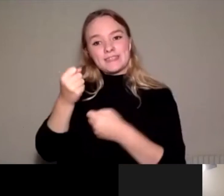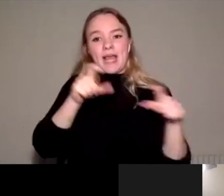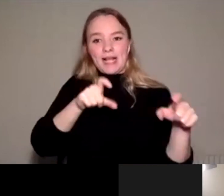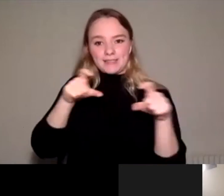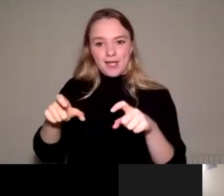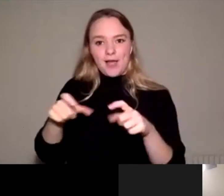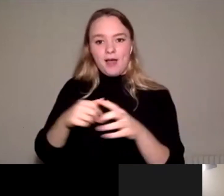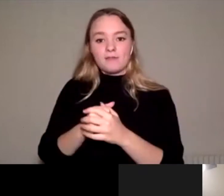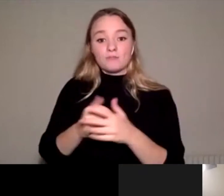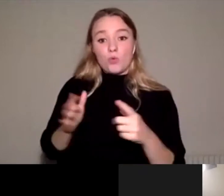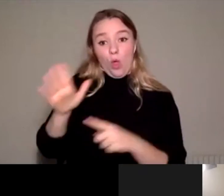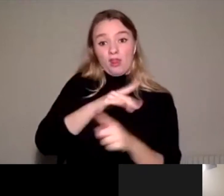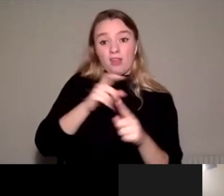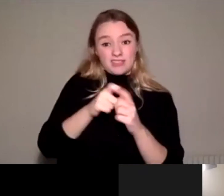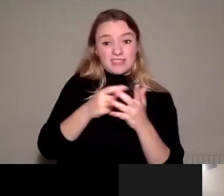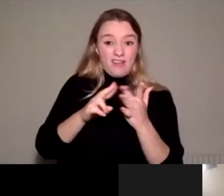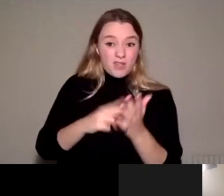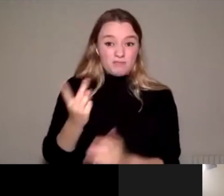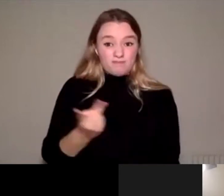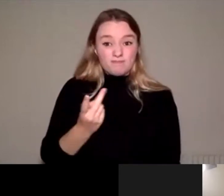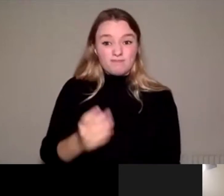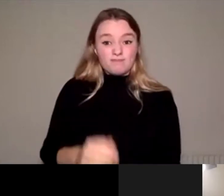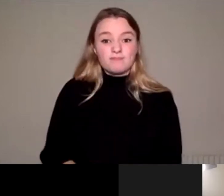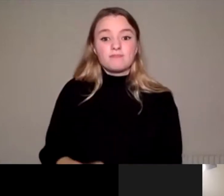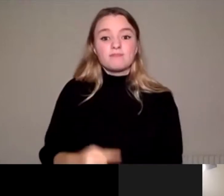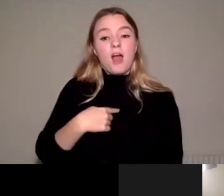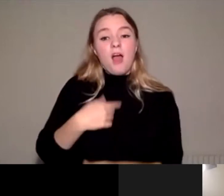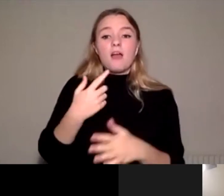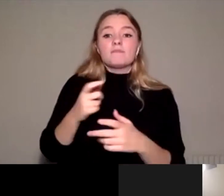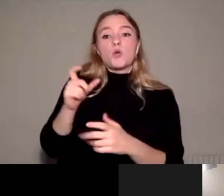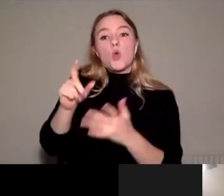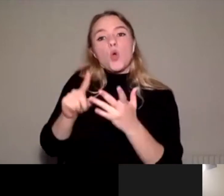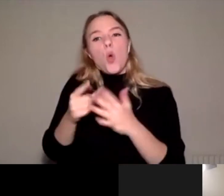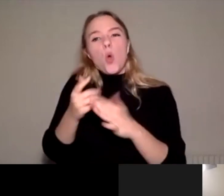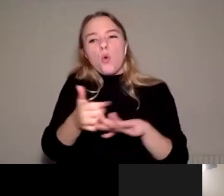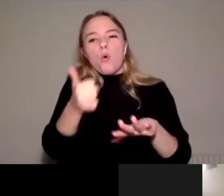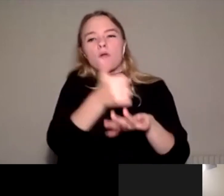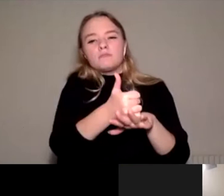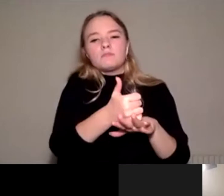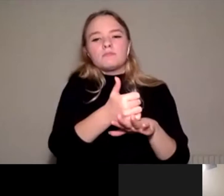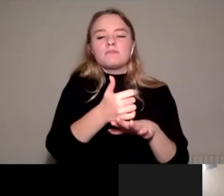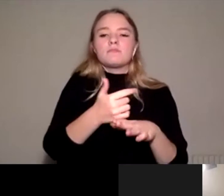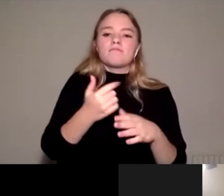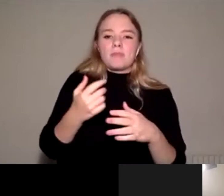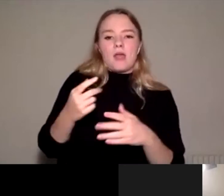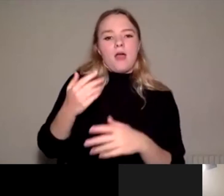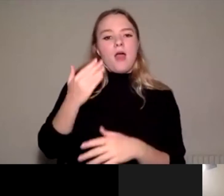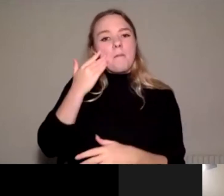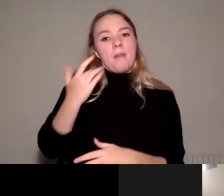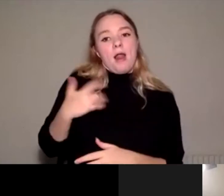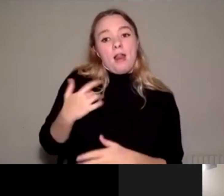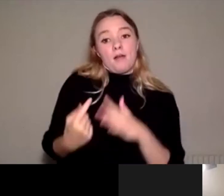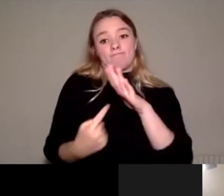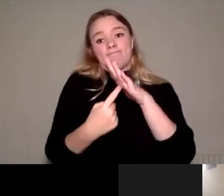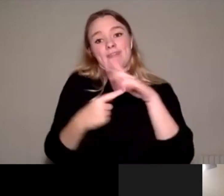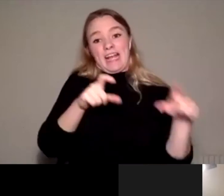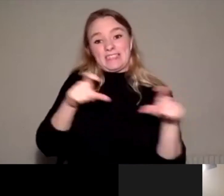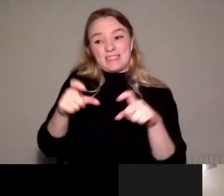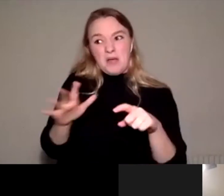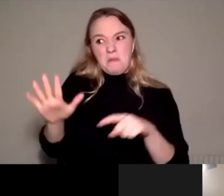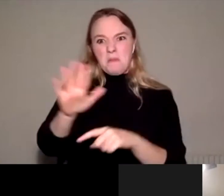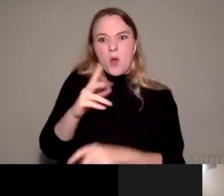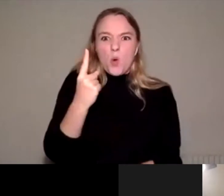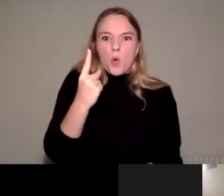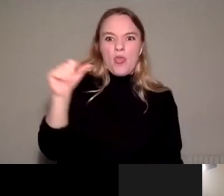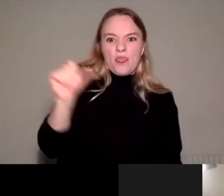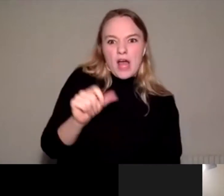and across Devon. I co-organised the first Black Lives Matter protest in Exeter, which had over 1,000 attending. And